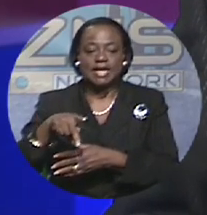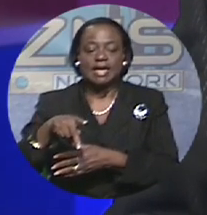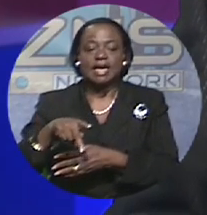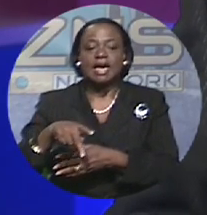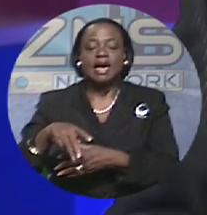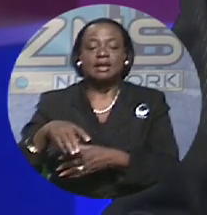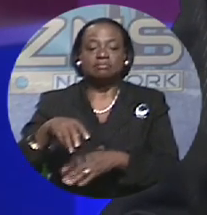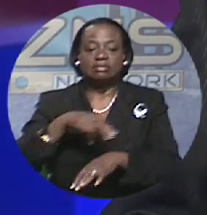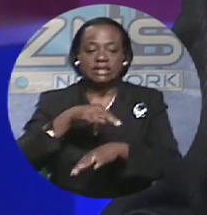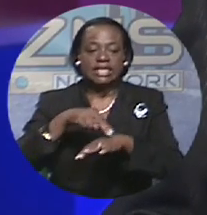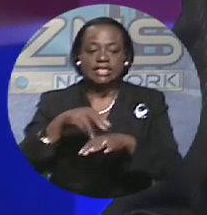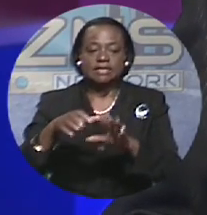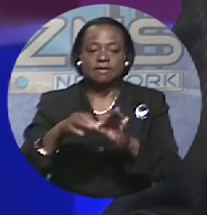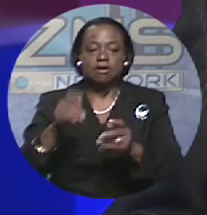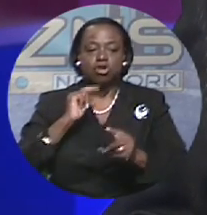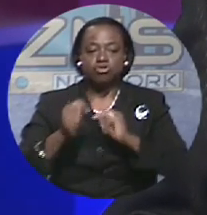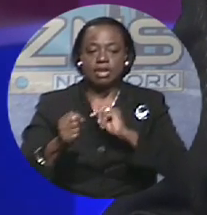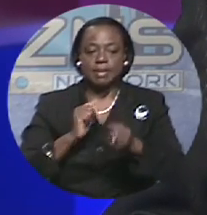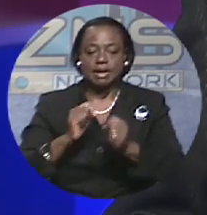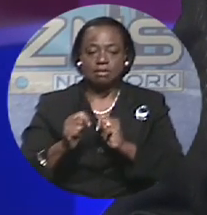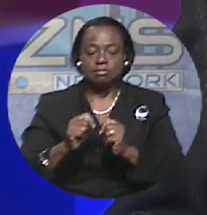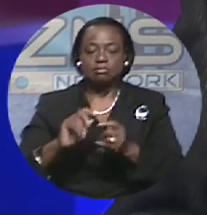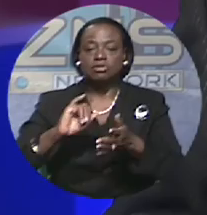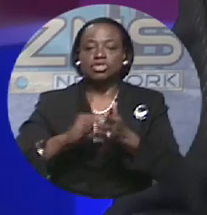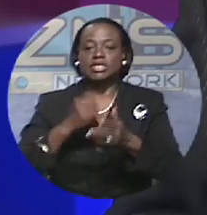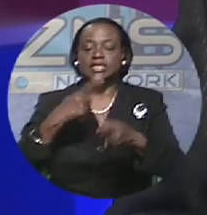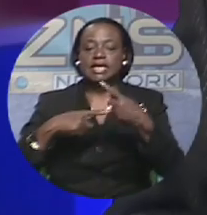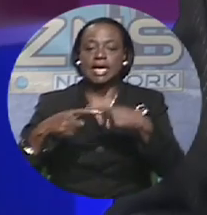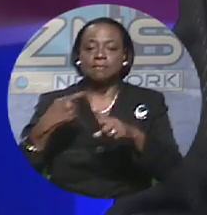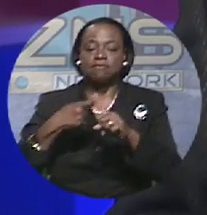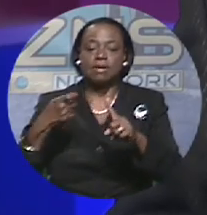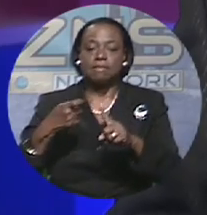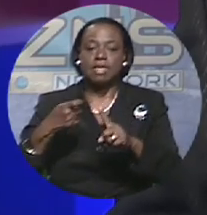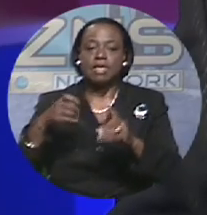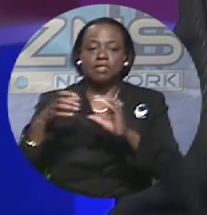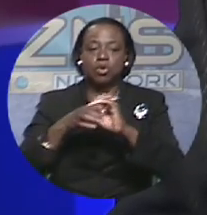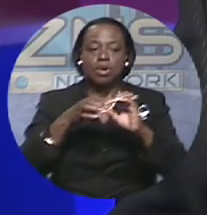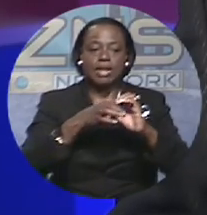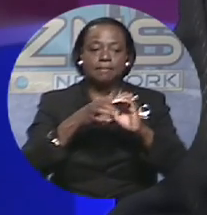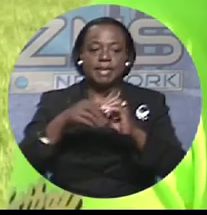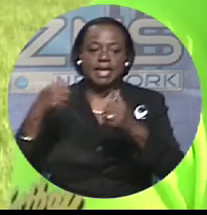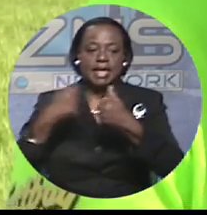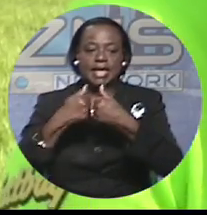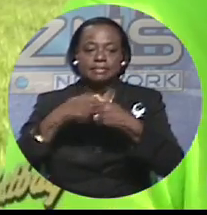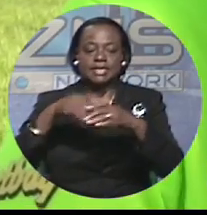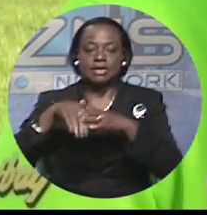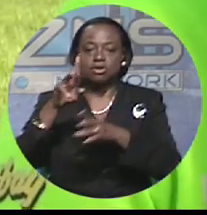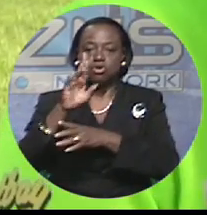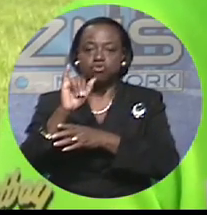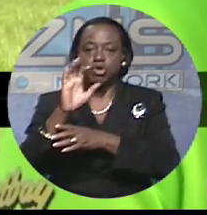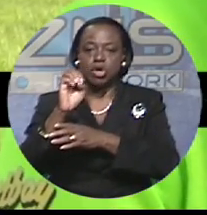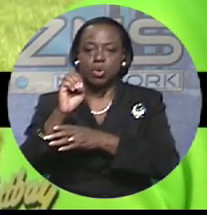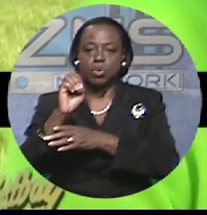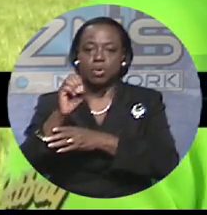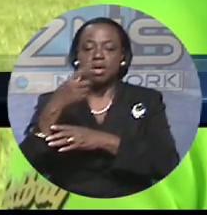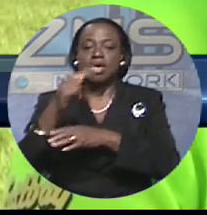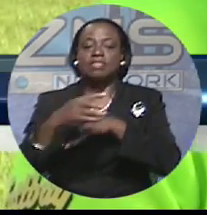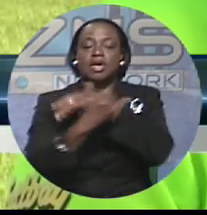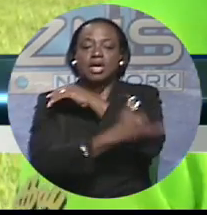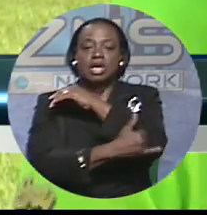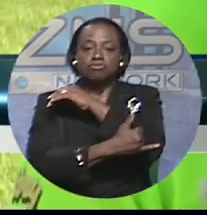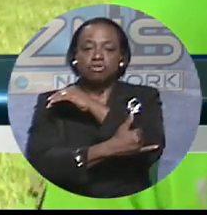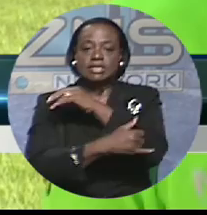Trinidad and Tobago, and she just returned from the Olympic Games in Rio. The countries that have the best